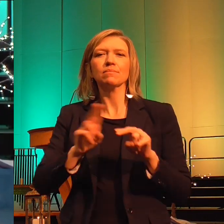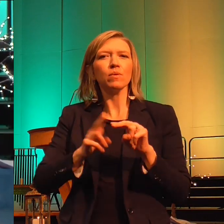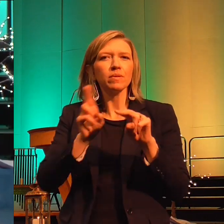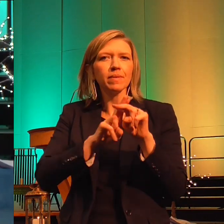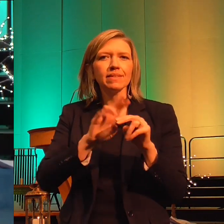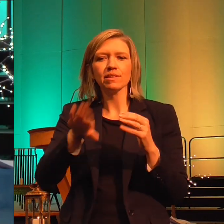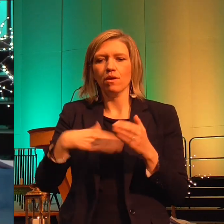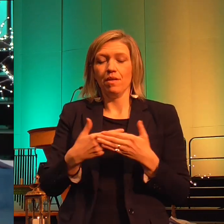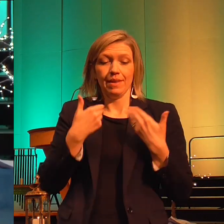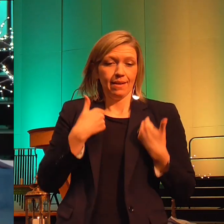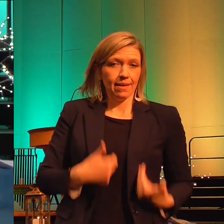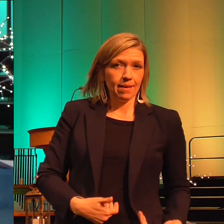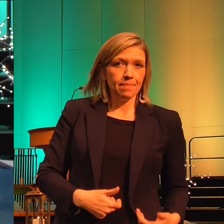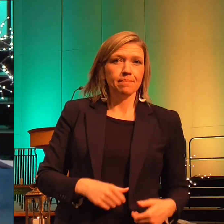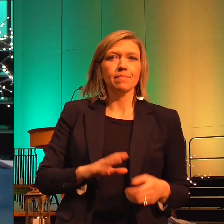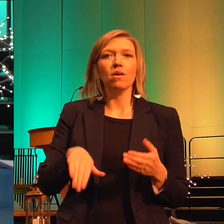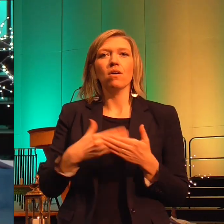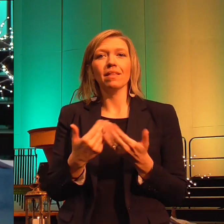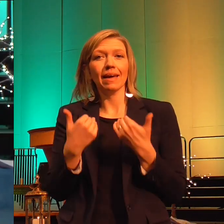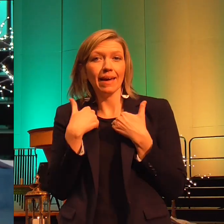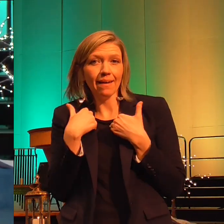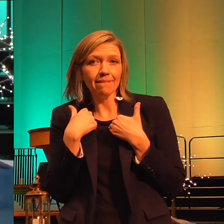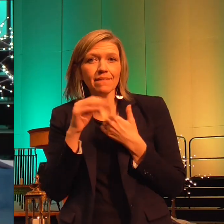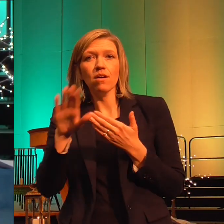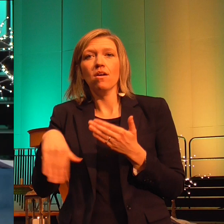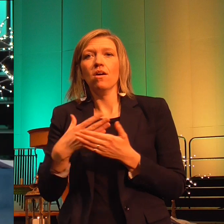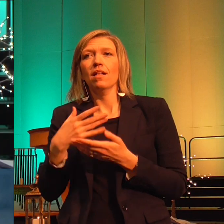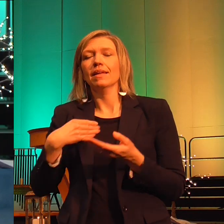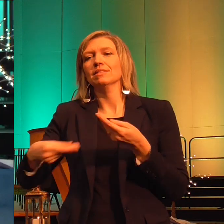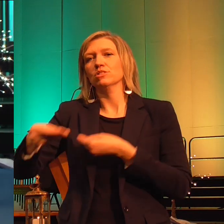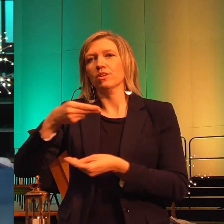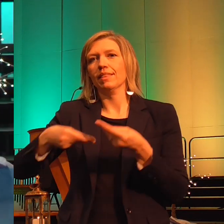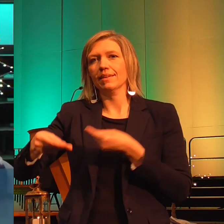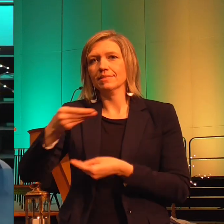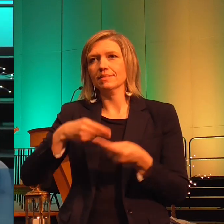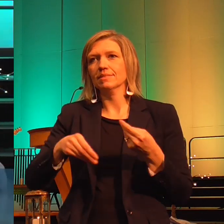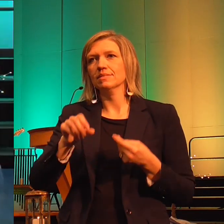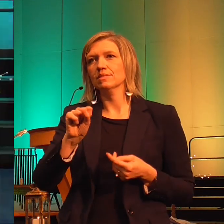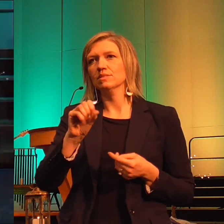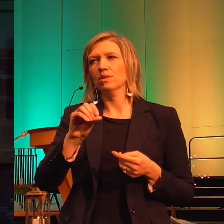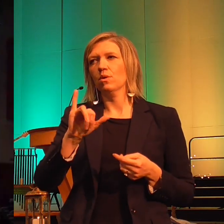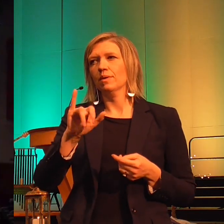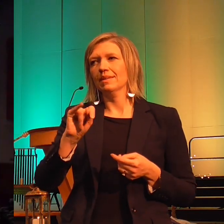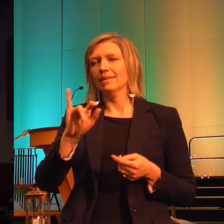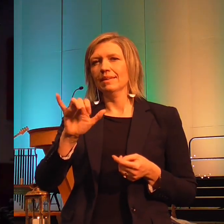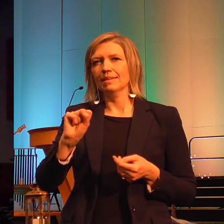am, all that I have, and all that I circulate. And so it is.